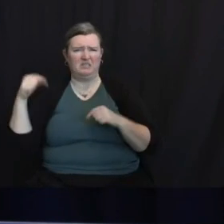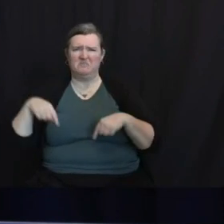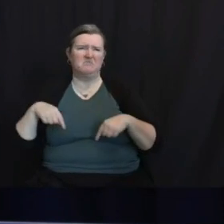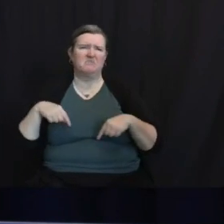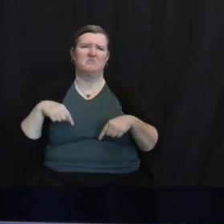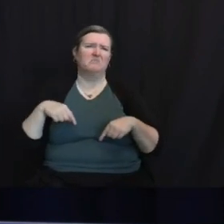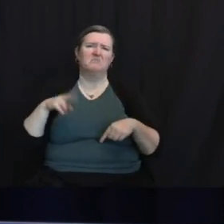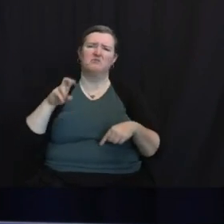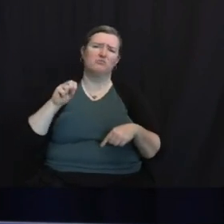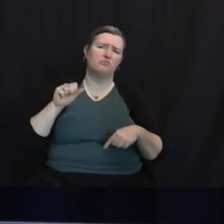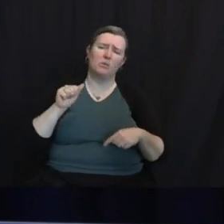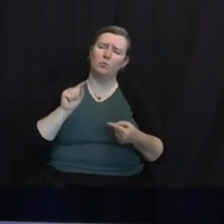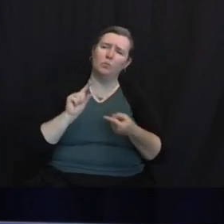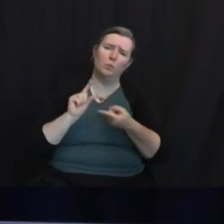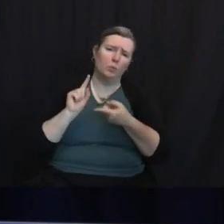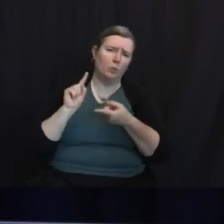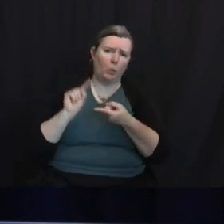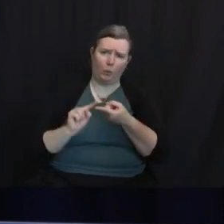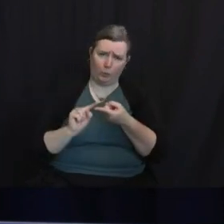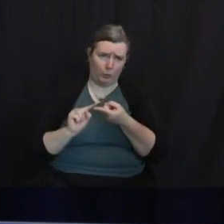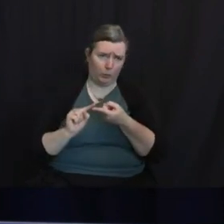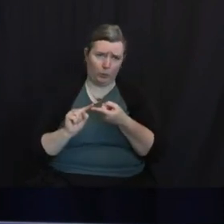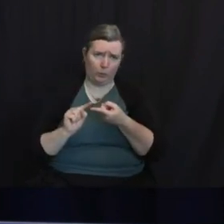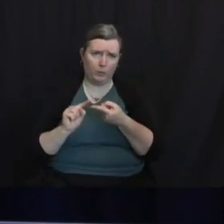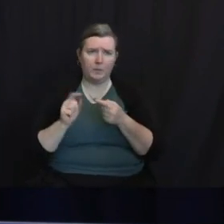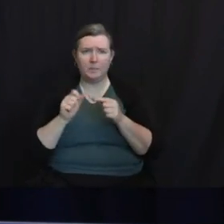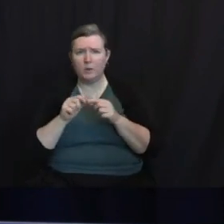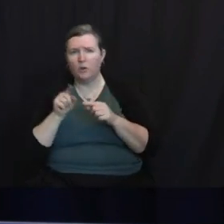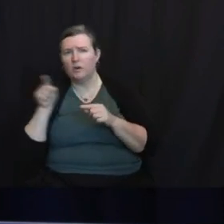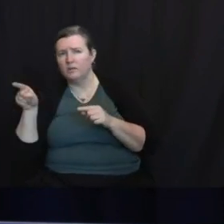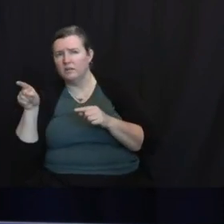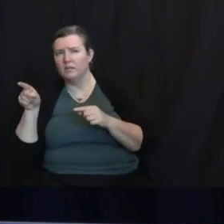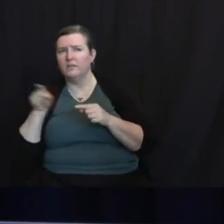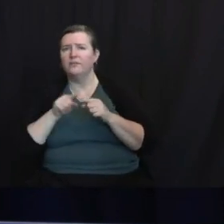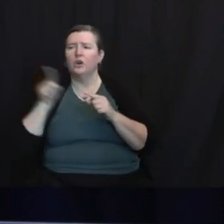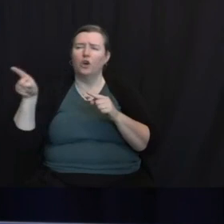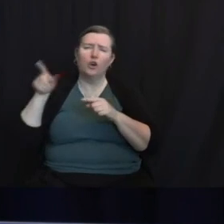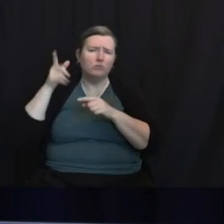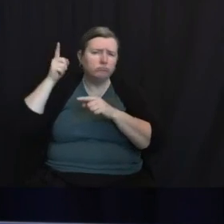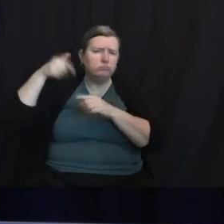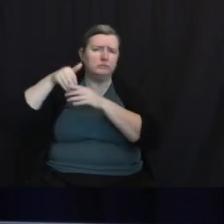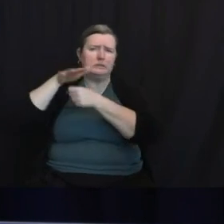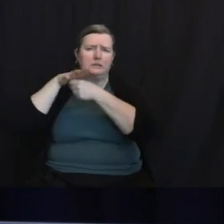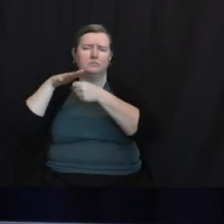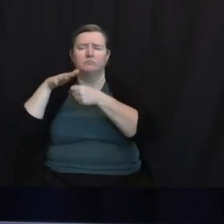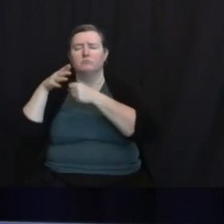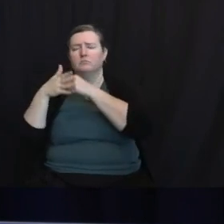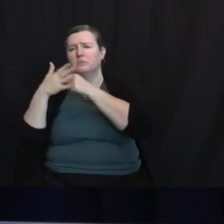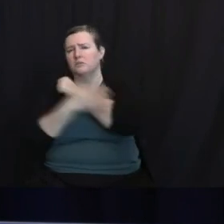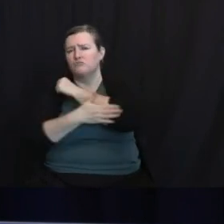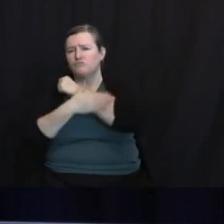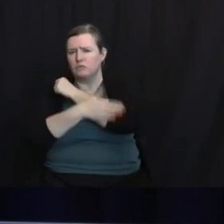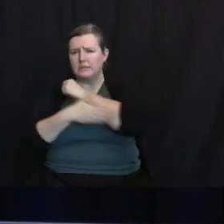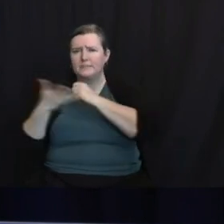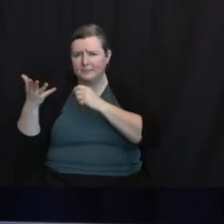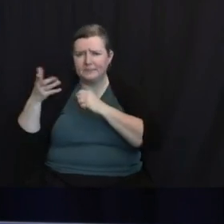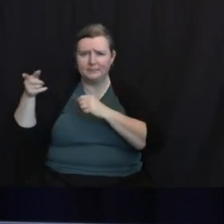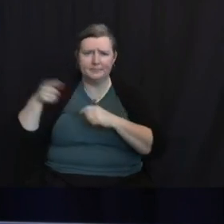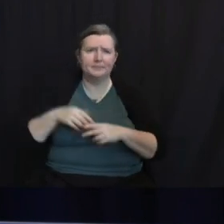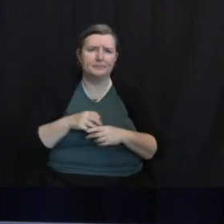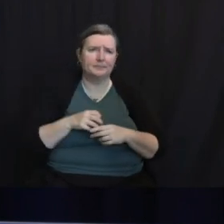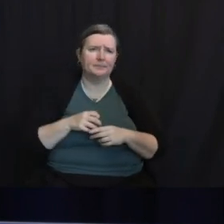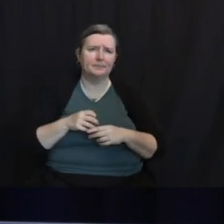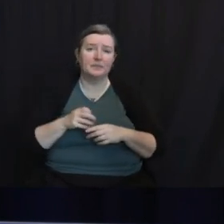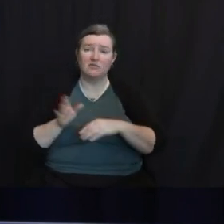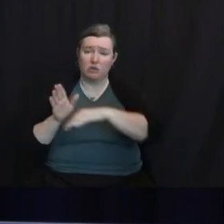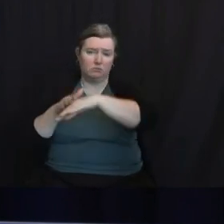centered in remote areas of those countries. As you remember, I shared this with you out of an abundance of caution.